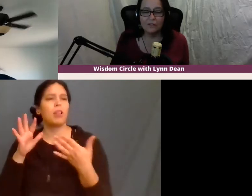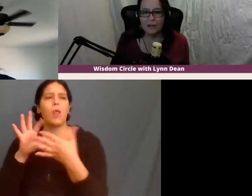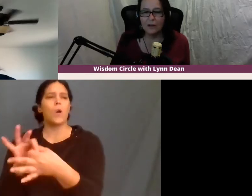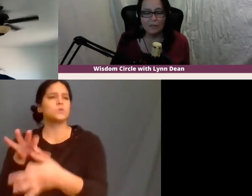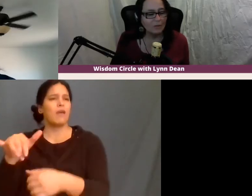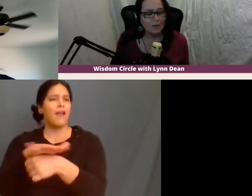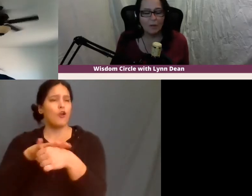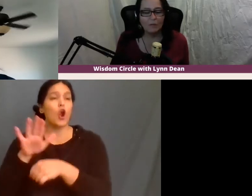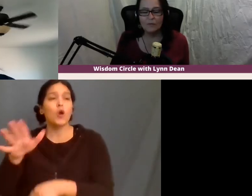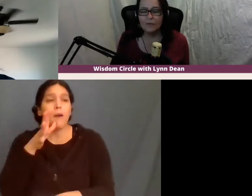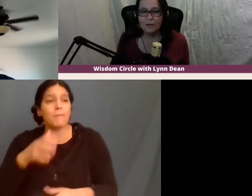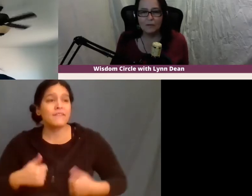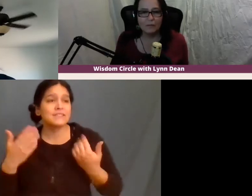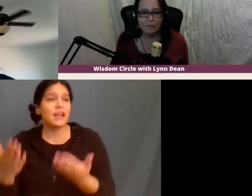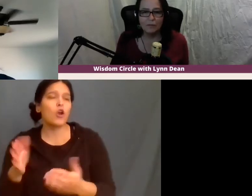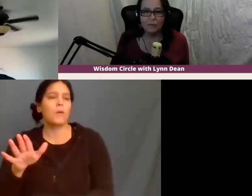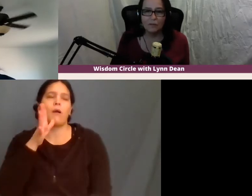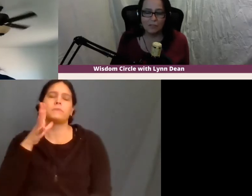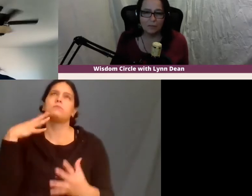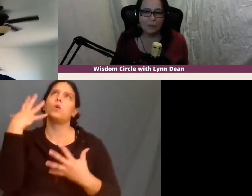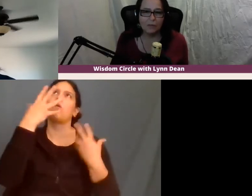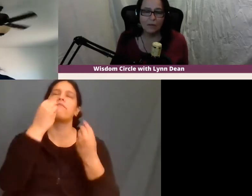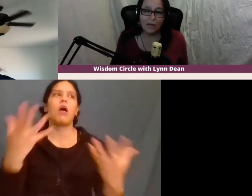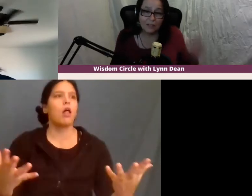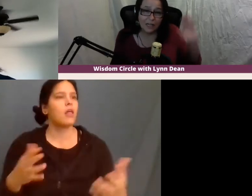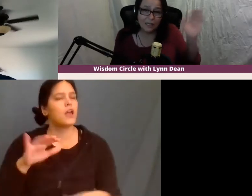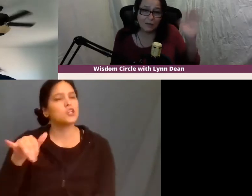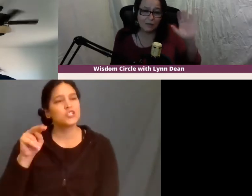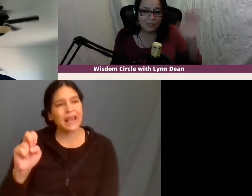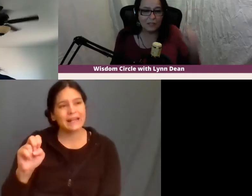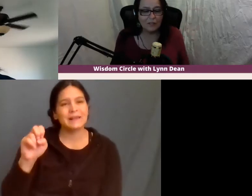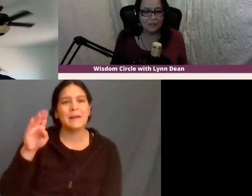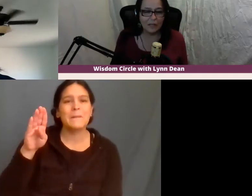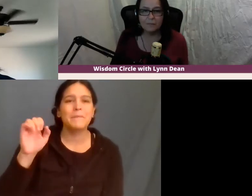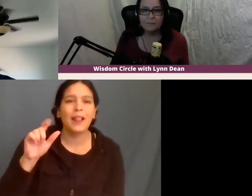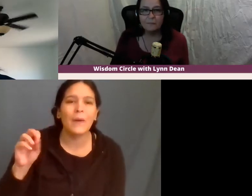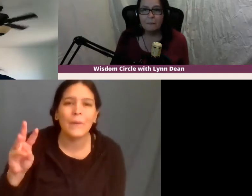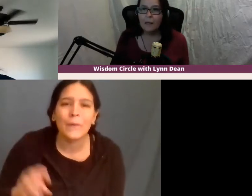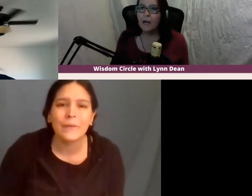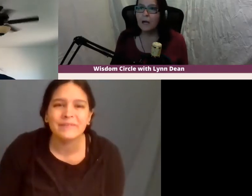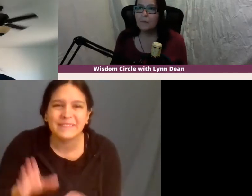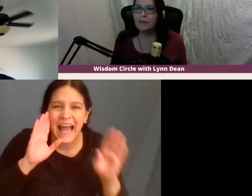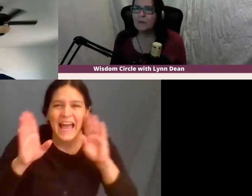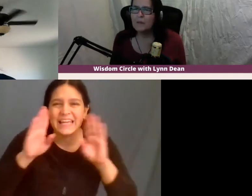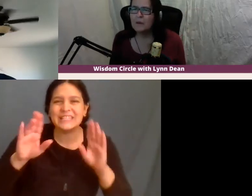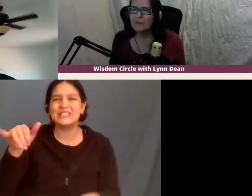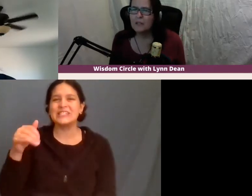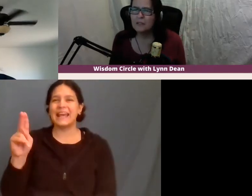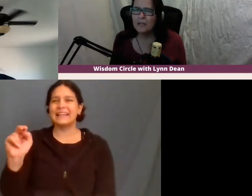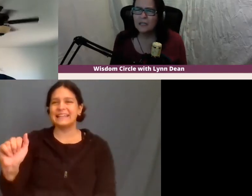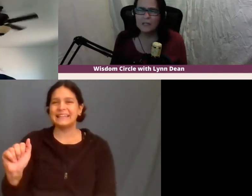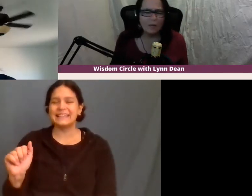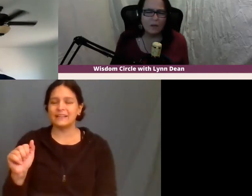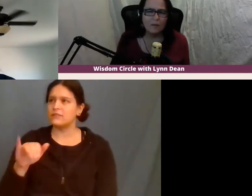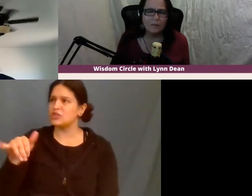is there, and her mom is very, very beautiful, Jane Ballou. Hi, Jane. Hopefully Jane's on tonight. I think my mom's on